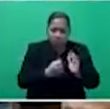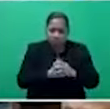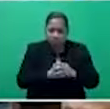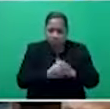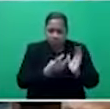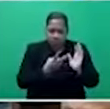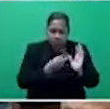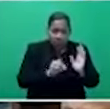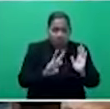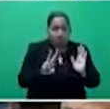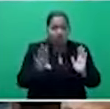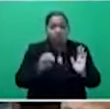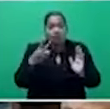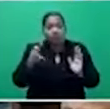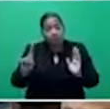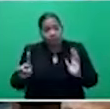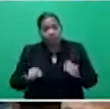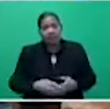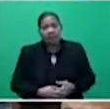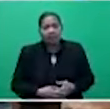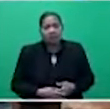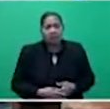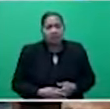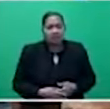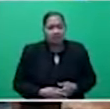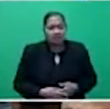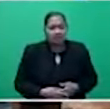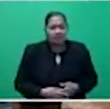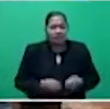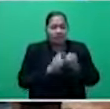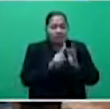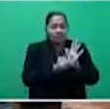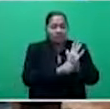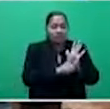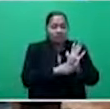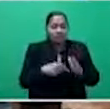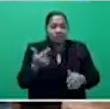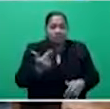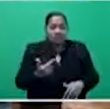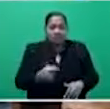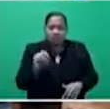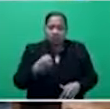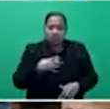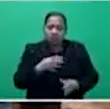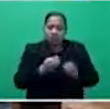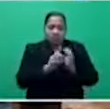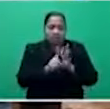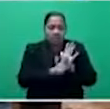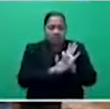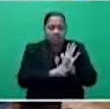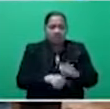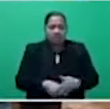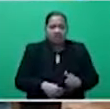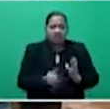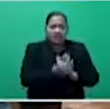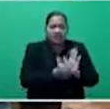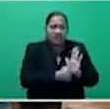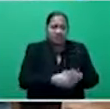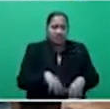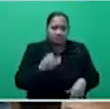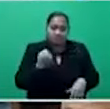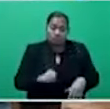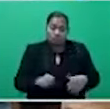of 21, which was commonly referred to as Bill 70. It's no longer a bill, it's an Act of Parliament. No consultation. And again,